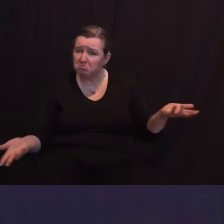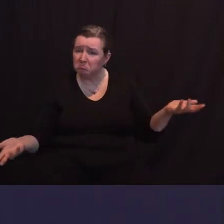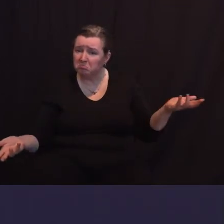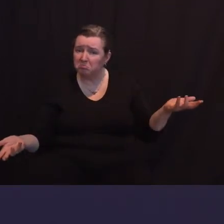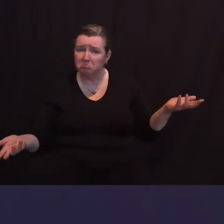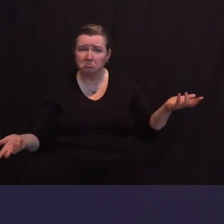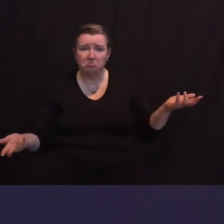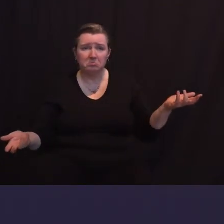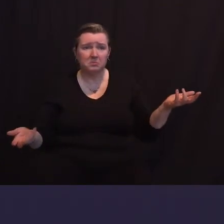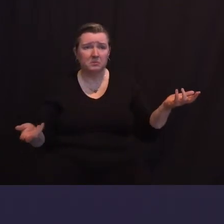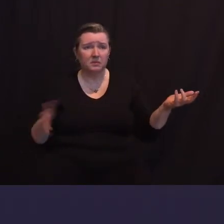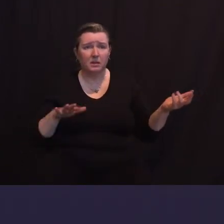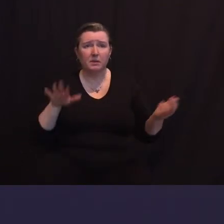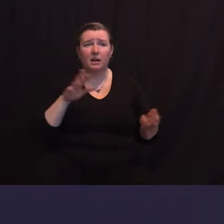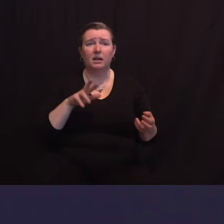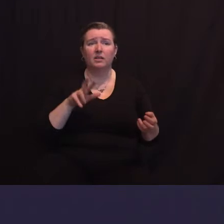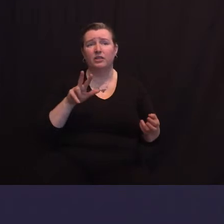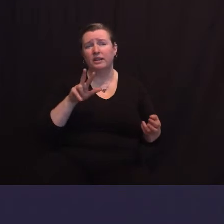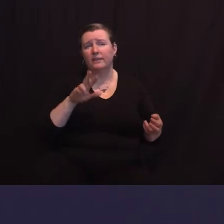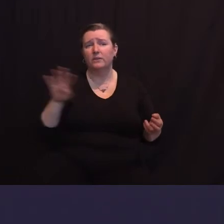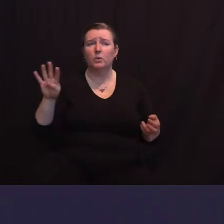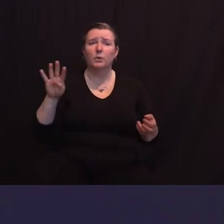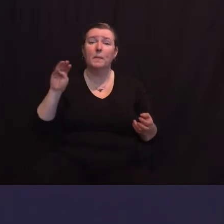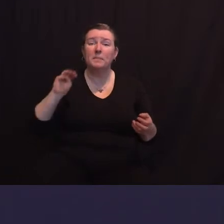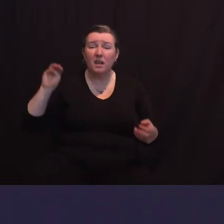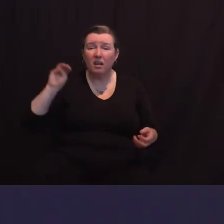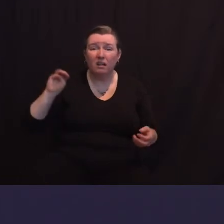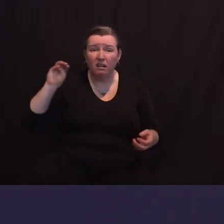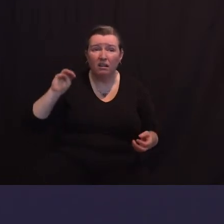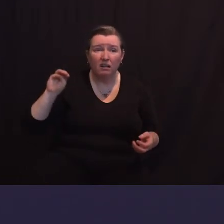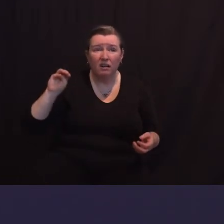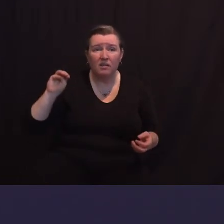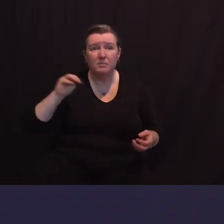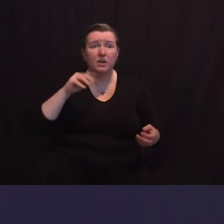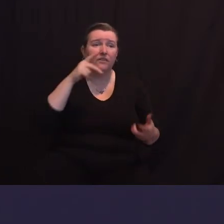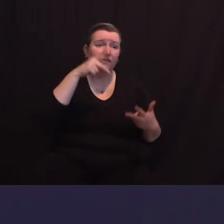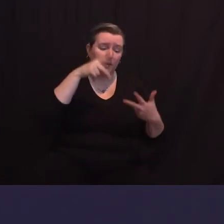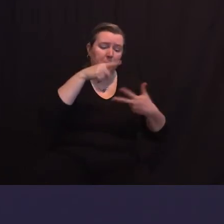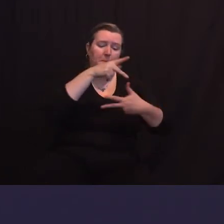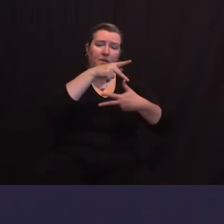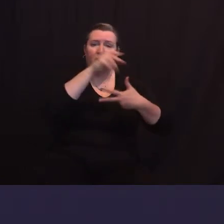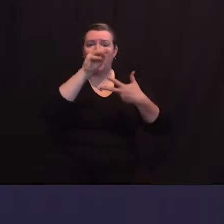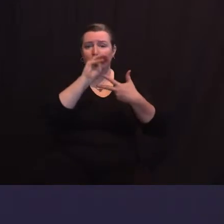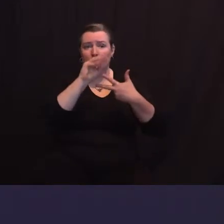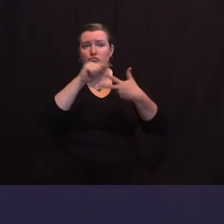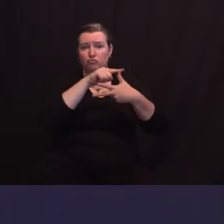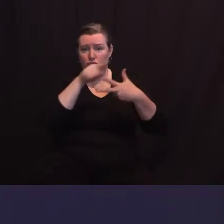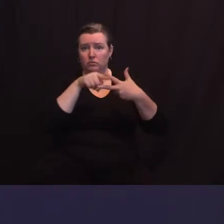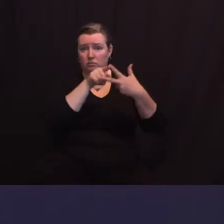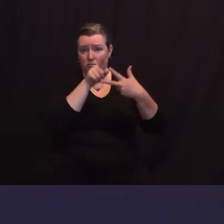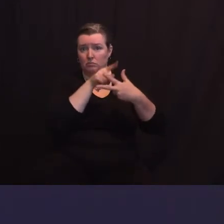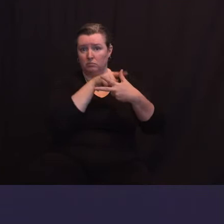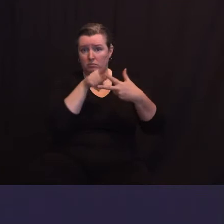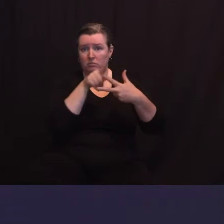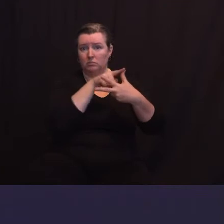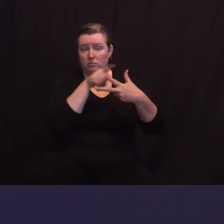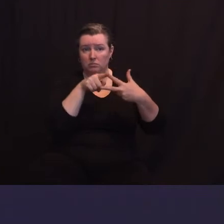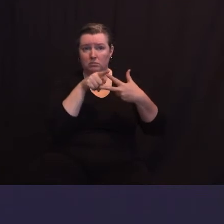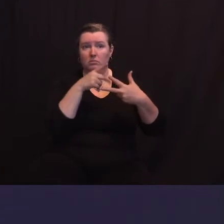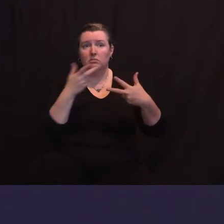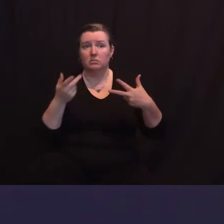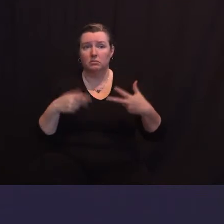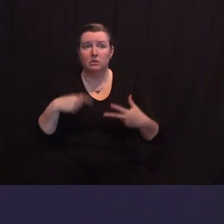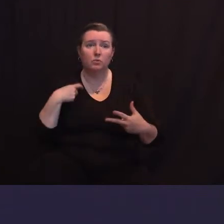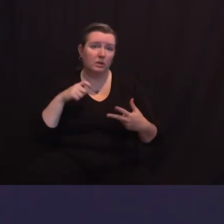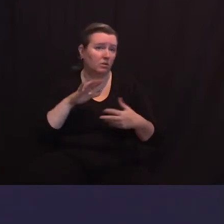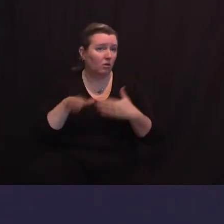million Moderna Pfizer doses. So we need all supplies to go up, but the J&J piece of this, especially in